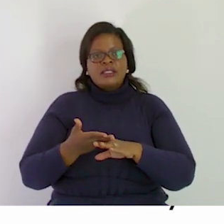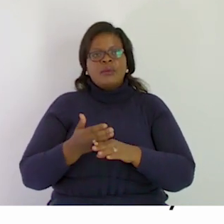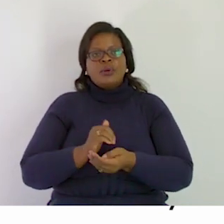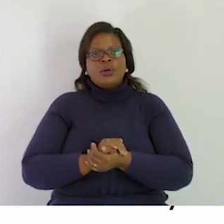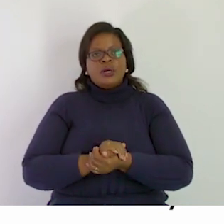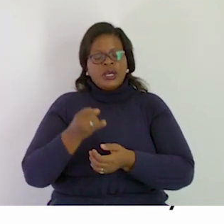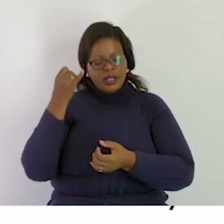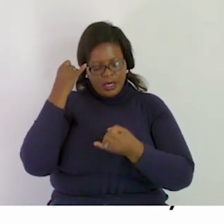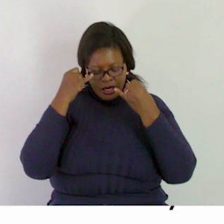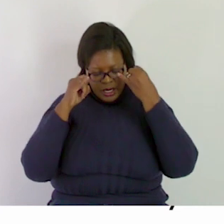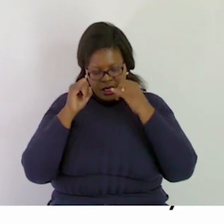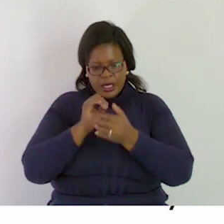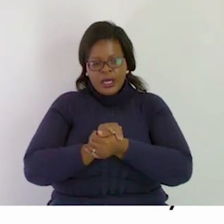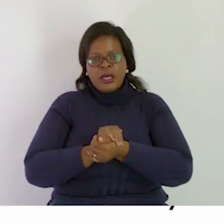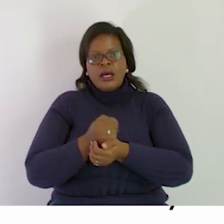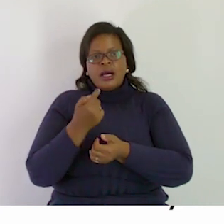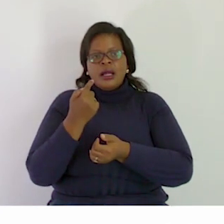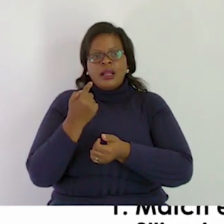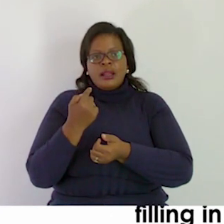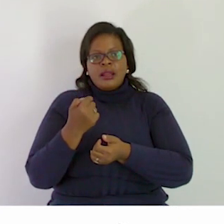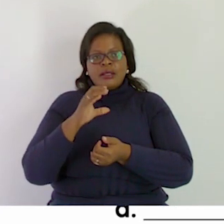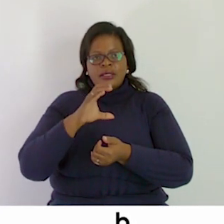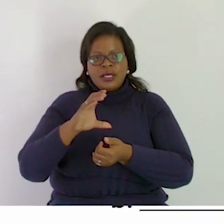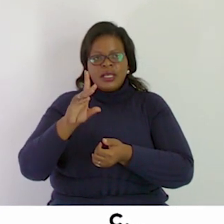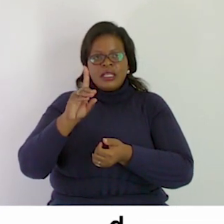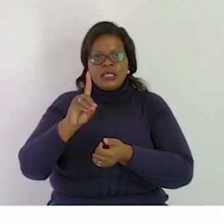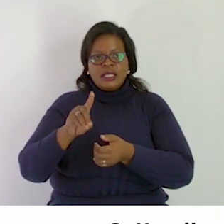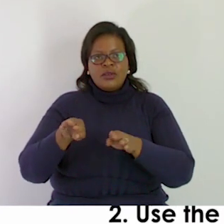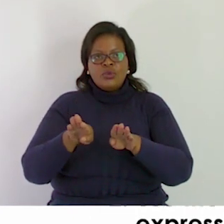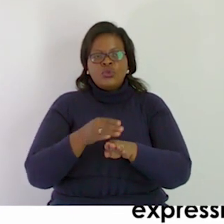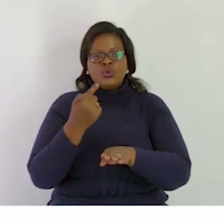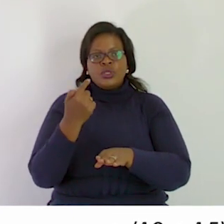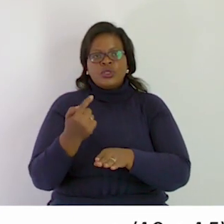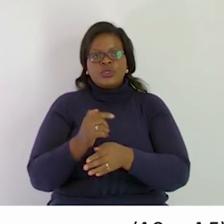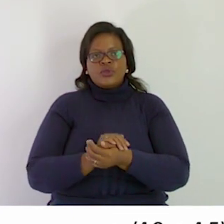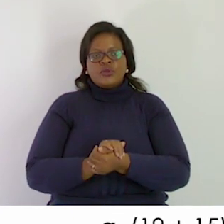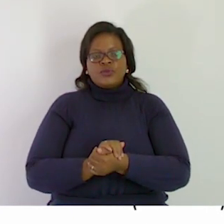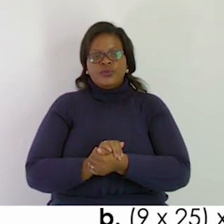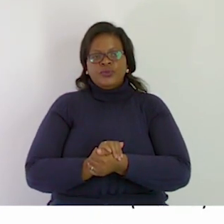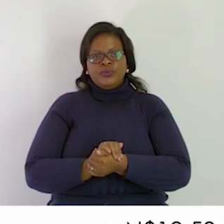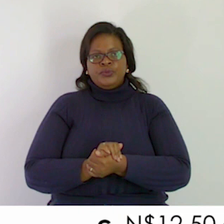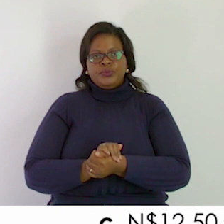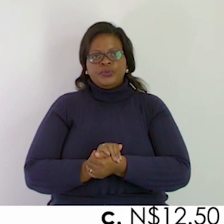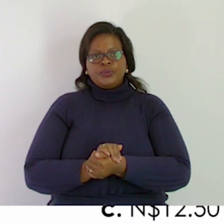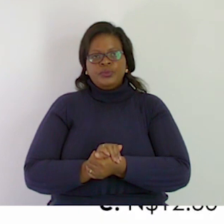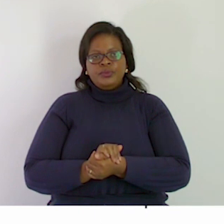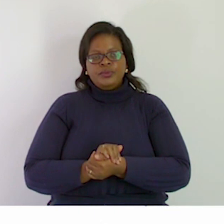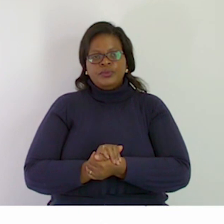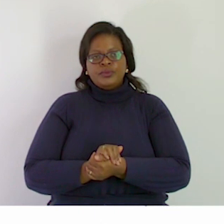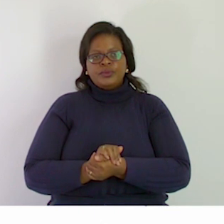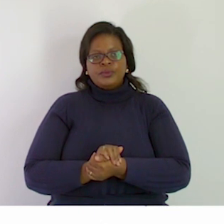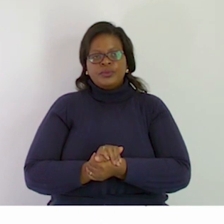D, I want you to do it on your own. All right. Okay. Now let's